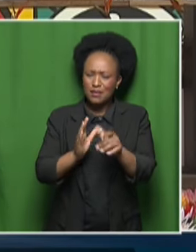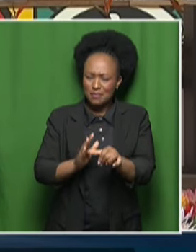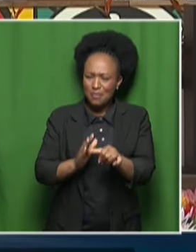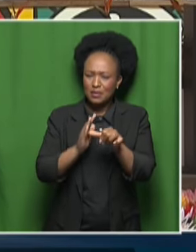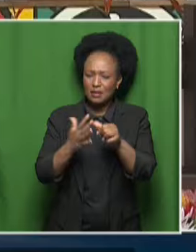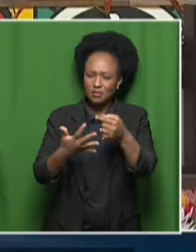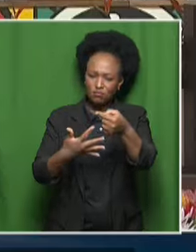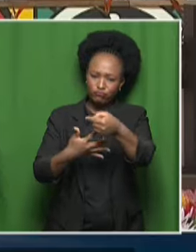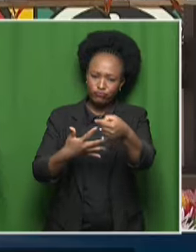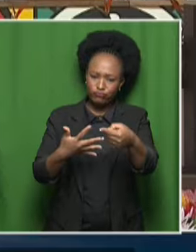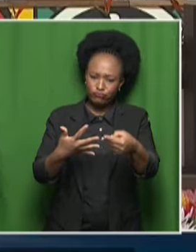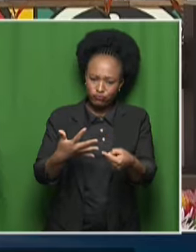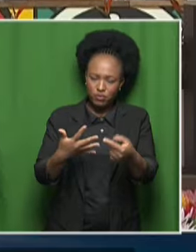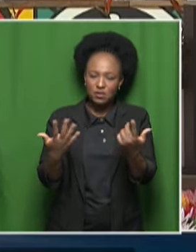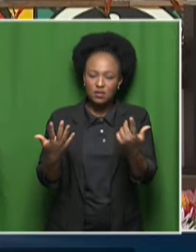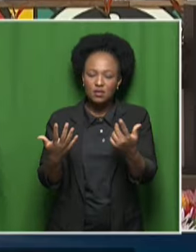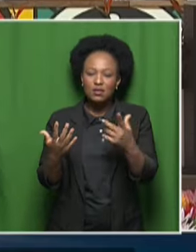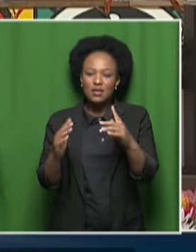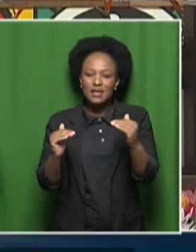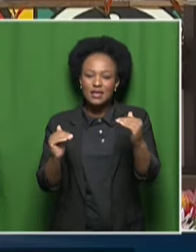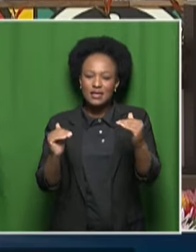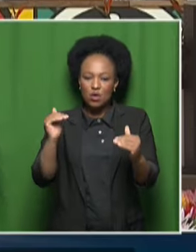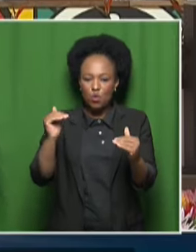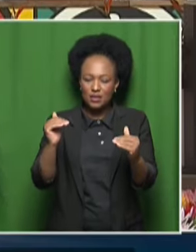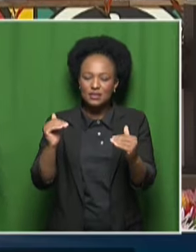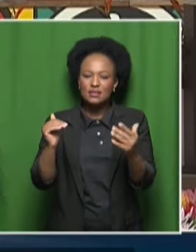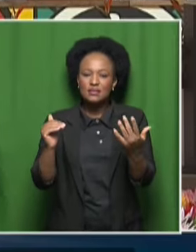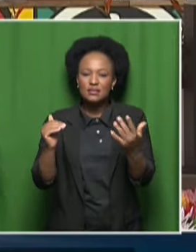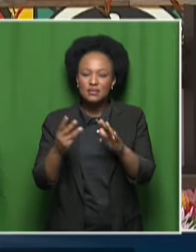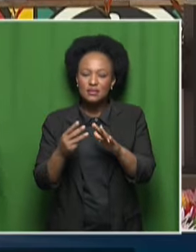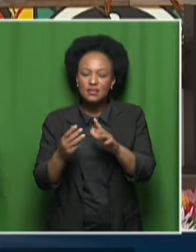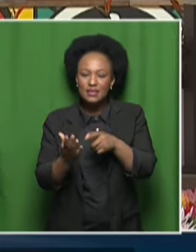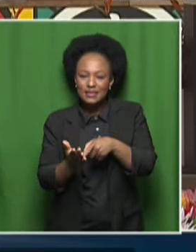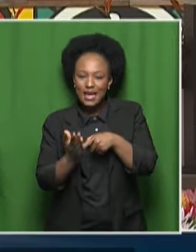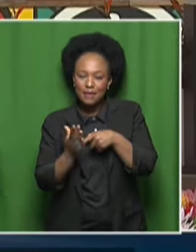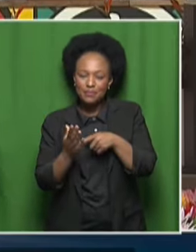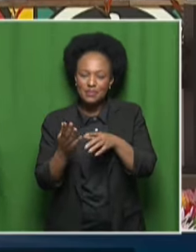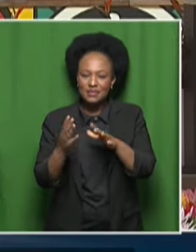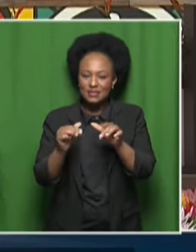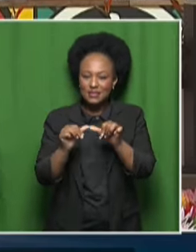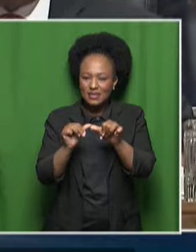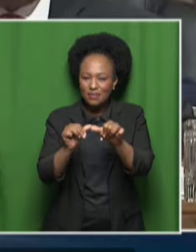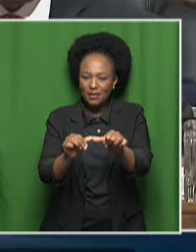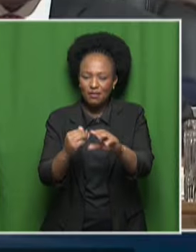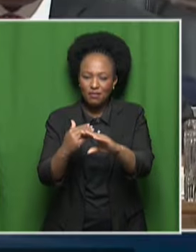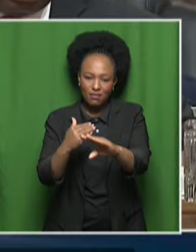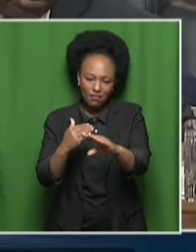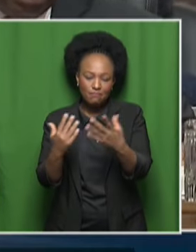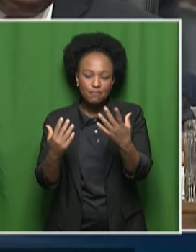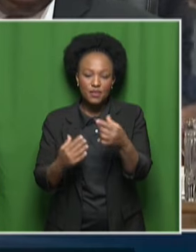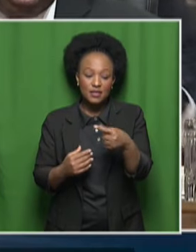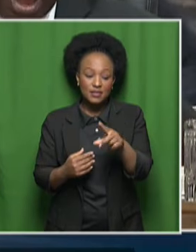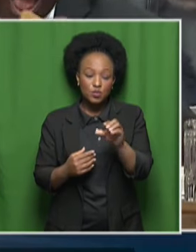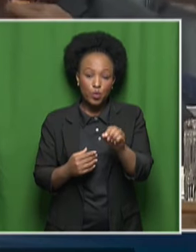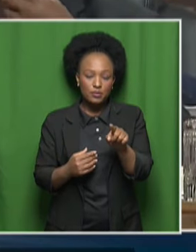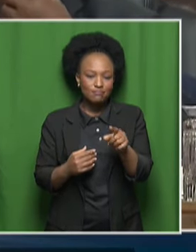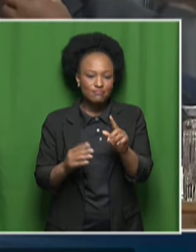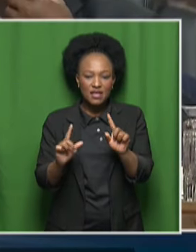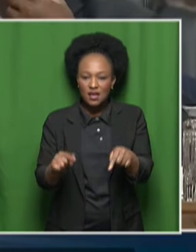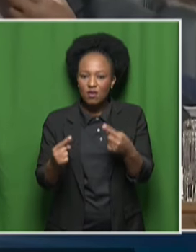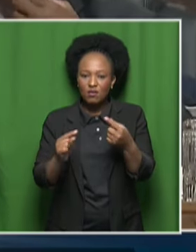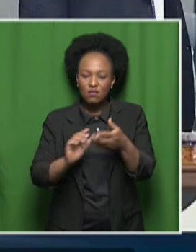good take of things such as inequality, debt, sustainability, etc. So the G20 is unable to